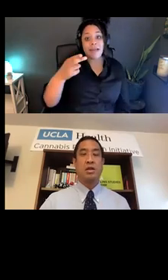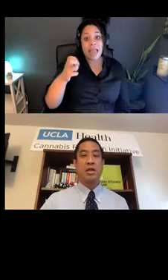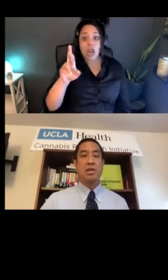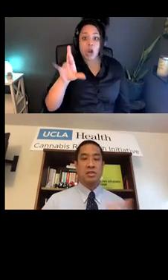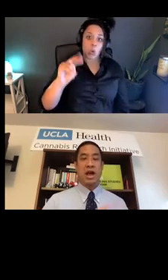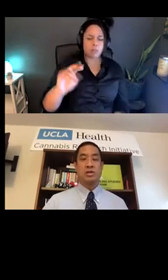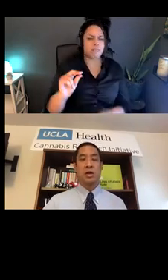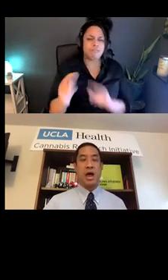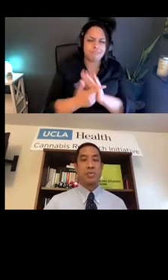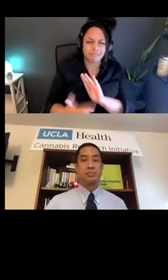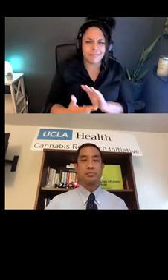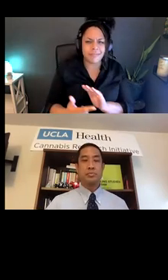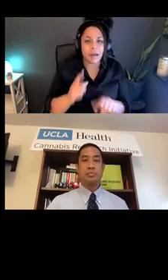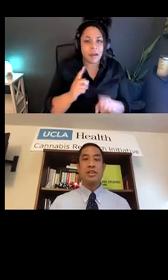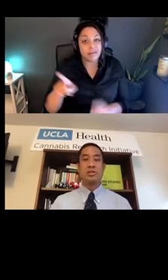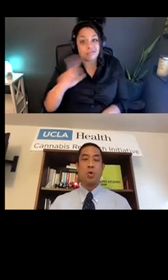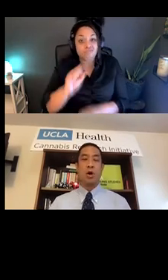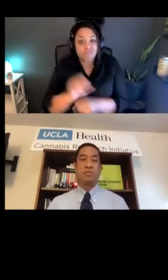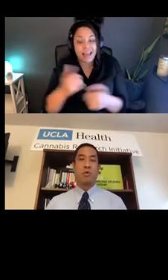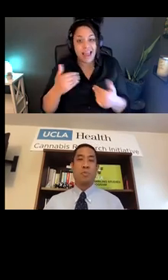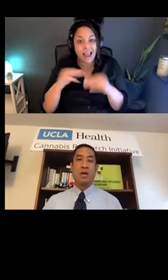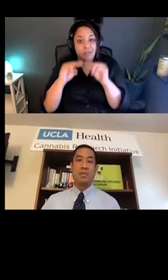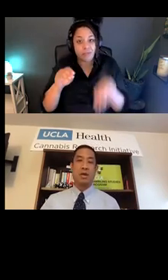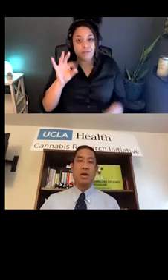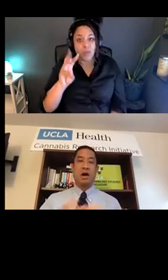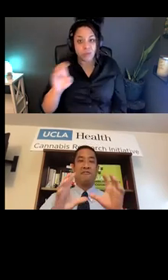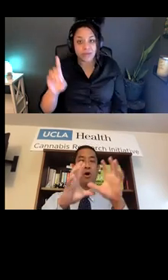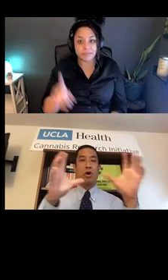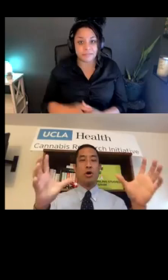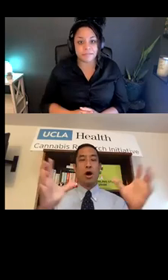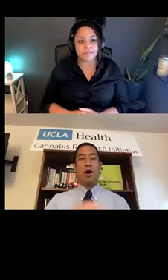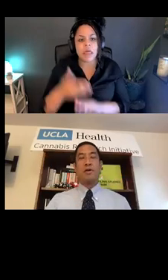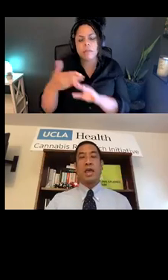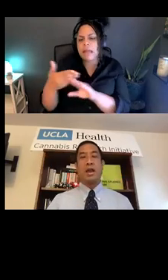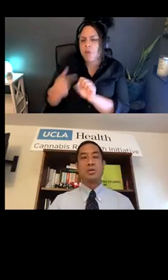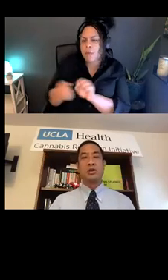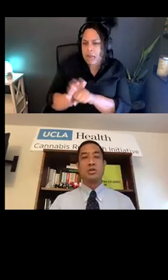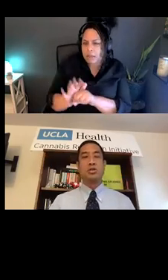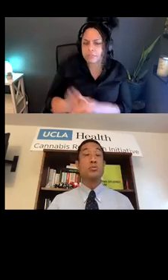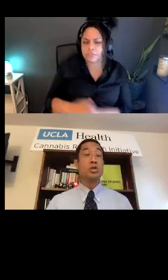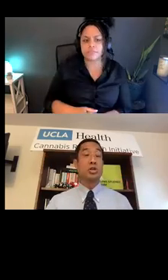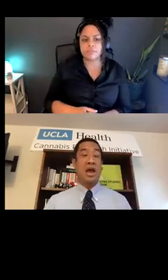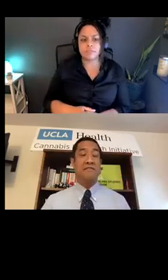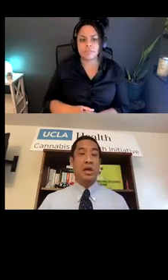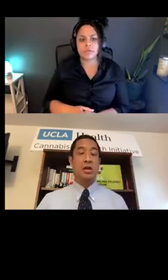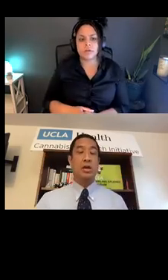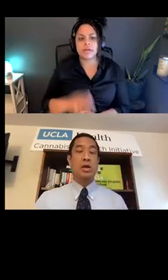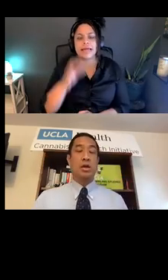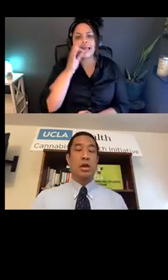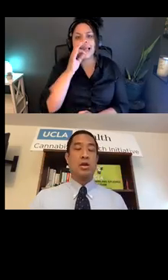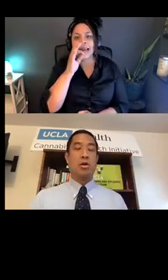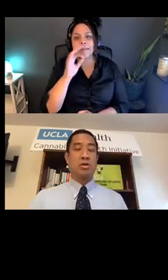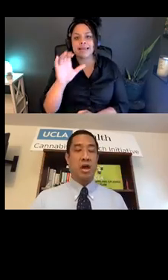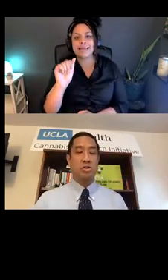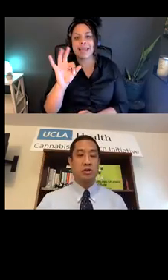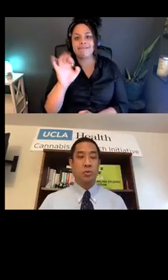instead, this actually happened. This was before the pandemic. A photo of a cannabis consumption cafe